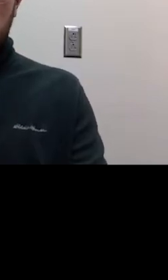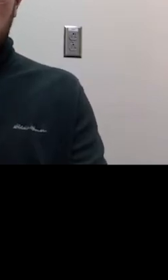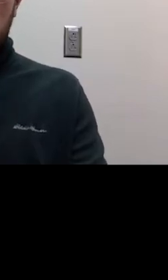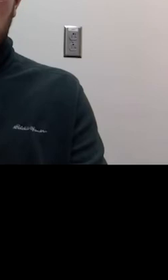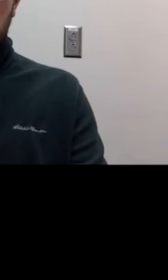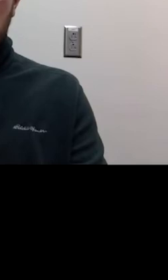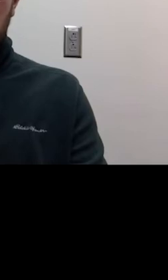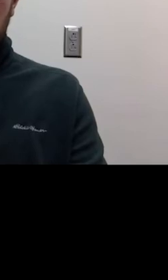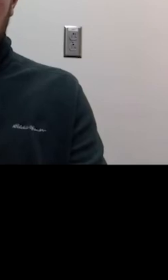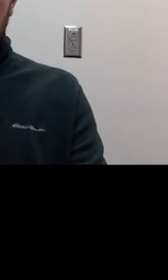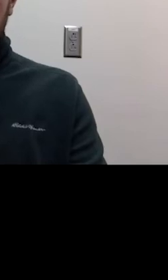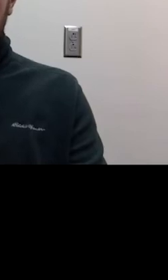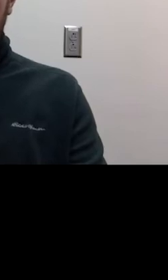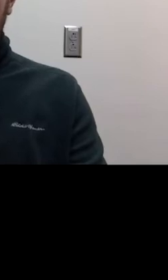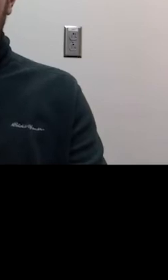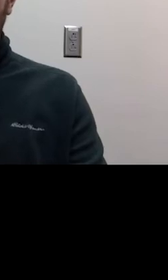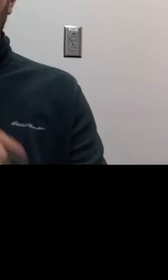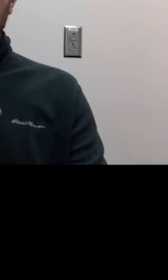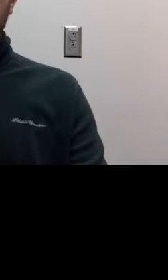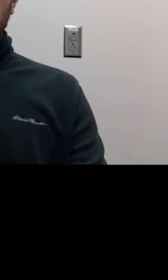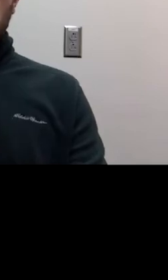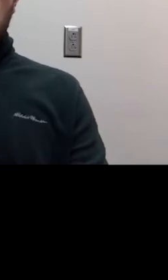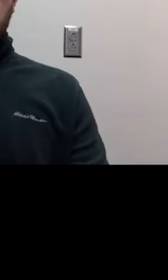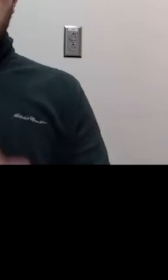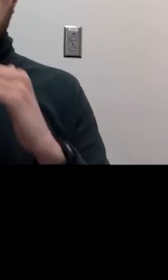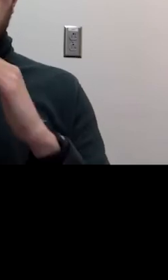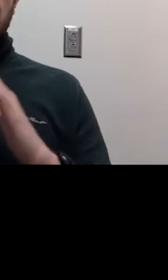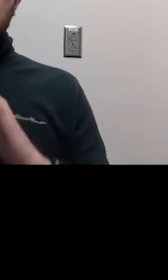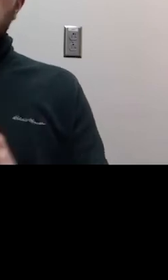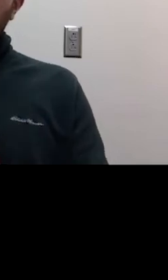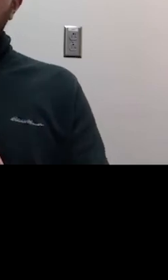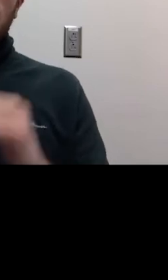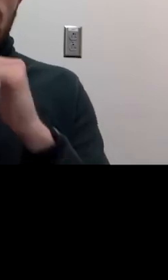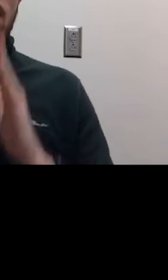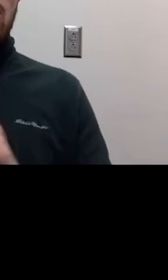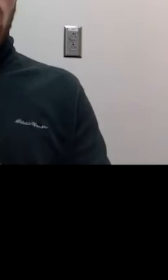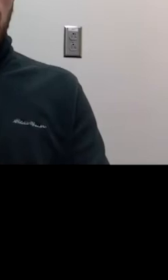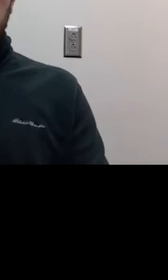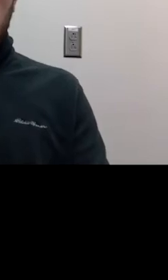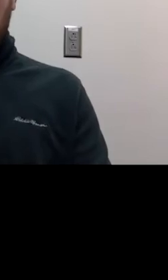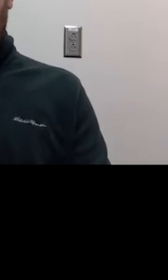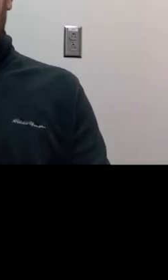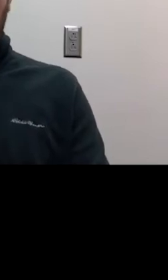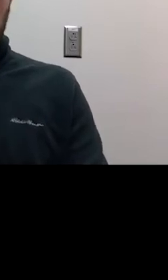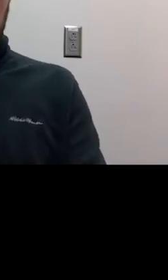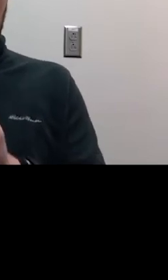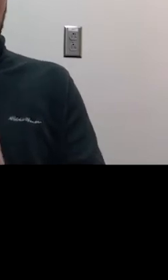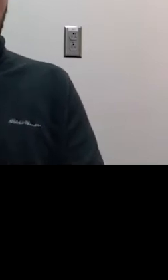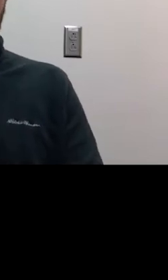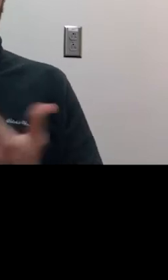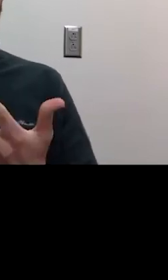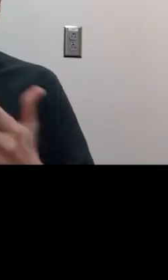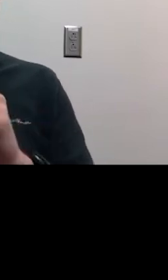one of my colleagues, you're not a colleague, someone I know who I have worked with before. I don't know what defines